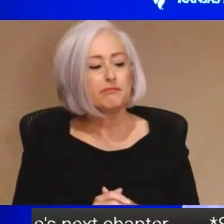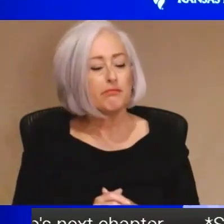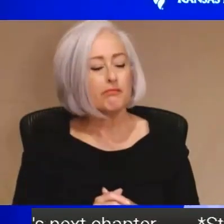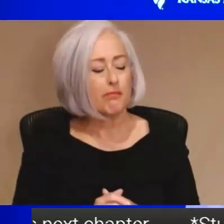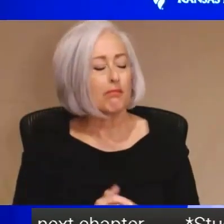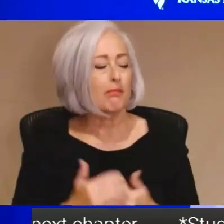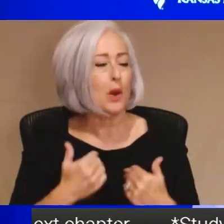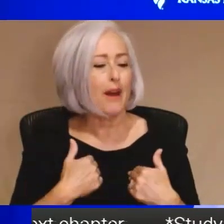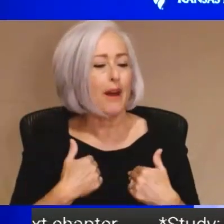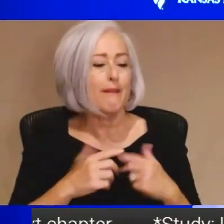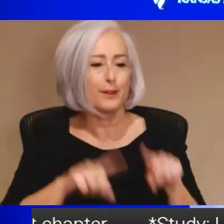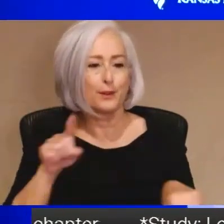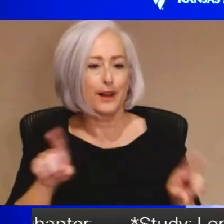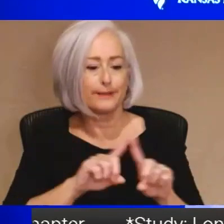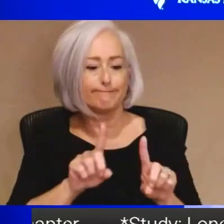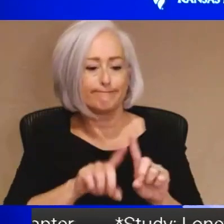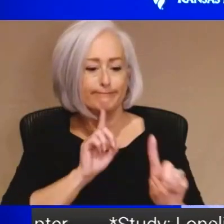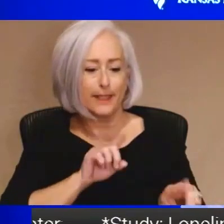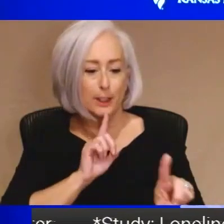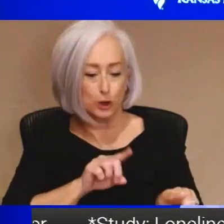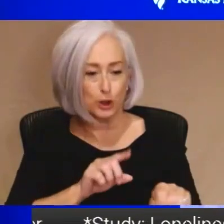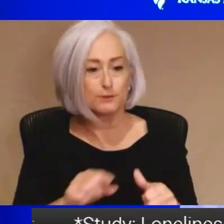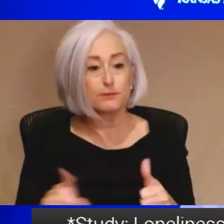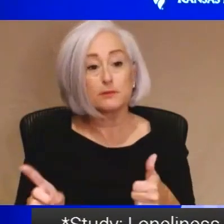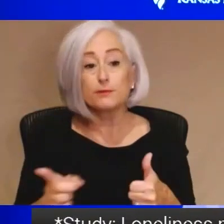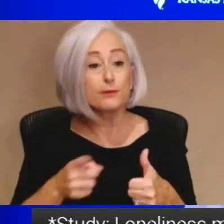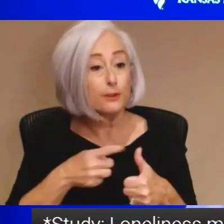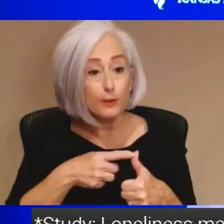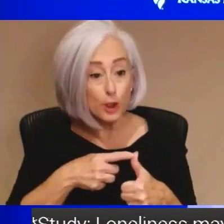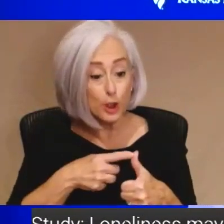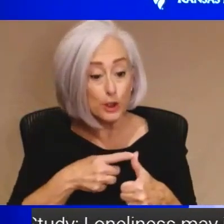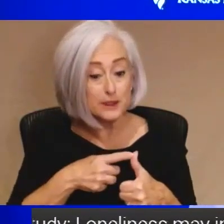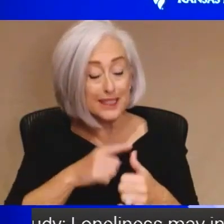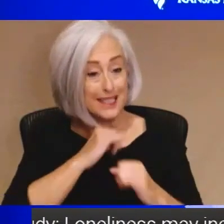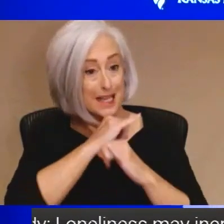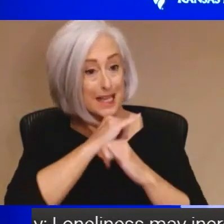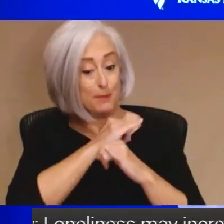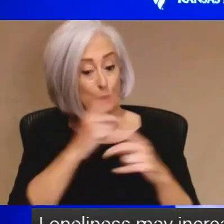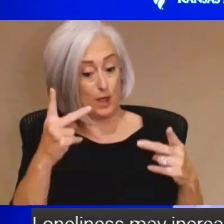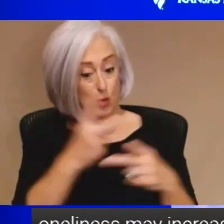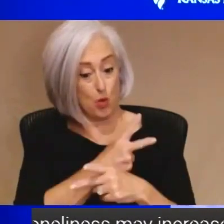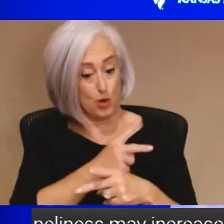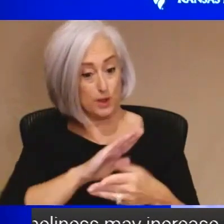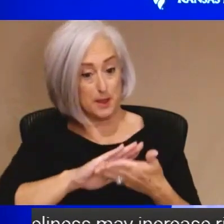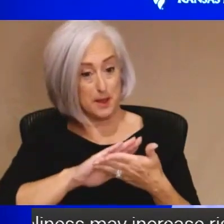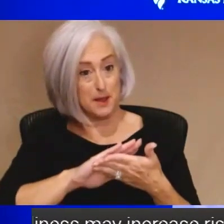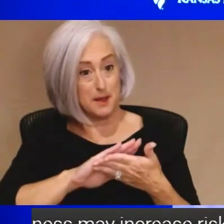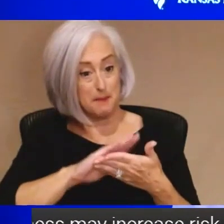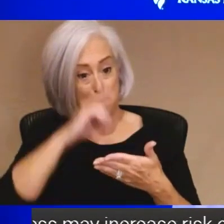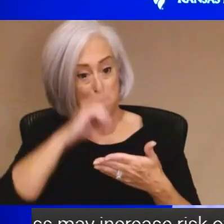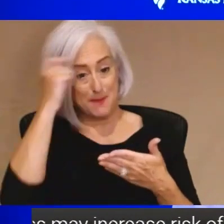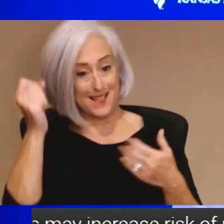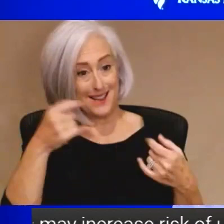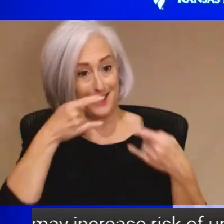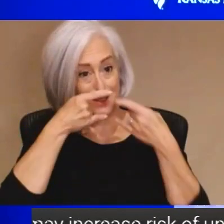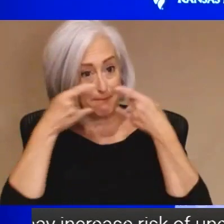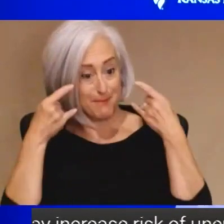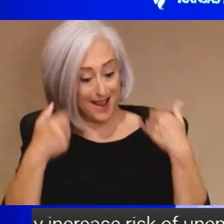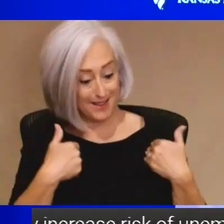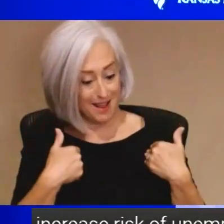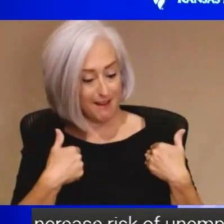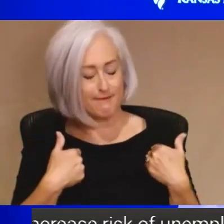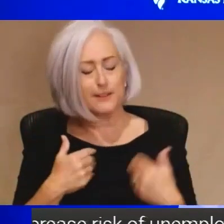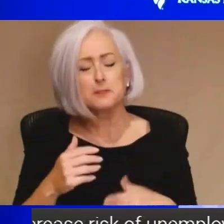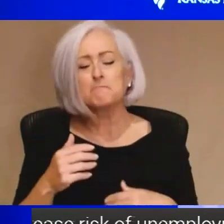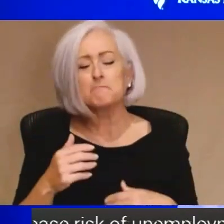all, there was a question of, is immunity worse because we're all wearing masks and we're getting infected? I don't think that's the case. I think what multiple studies have shown was